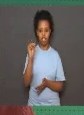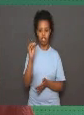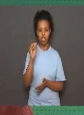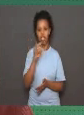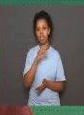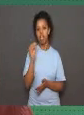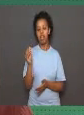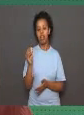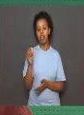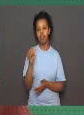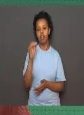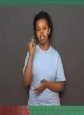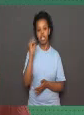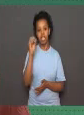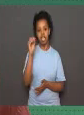instinctive behaviors.